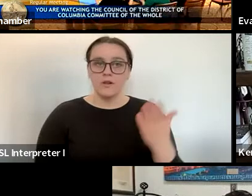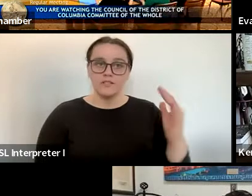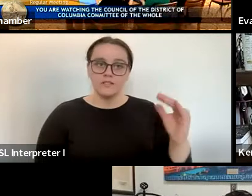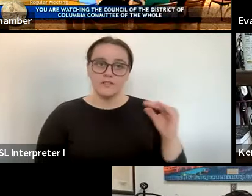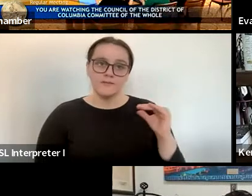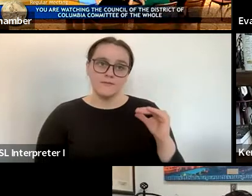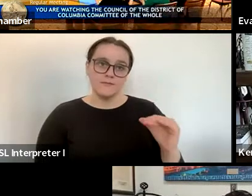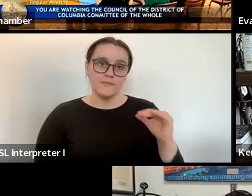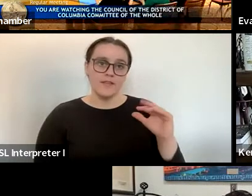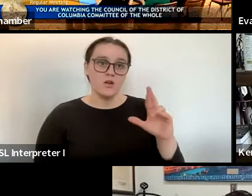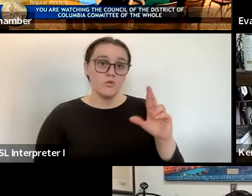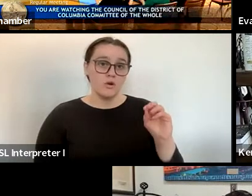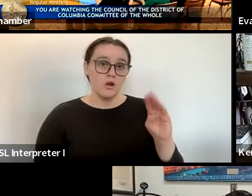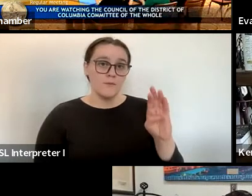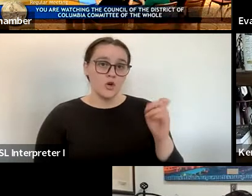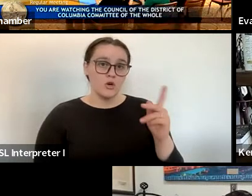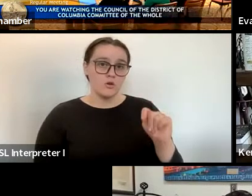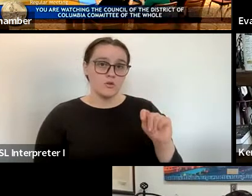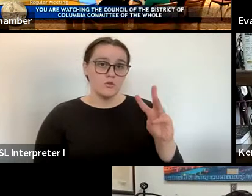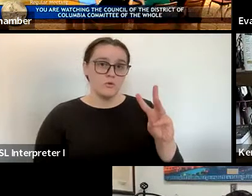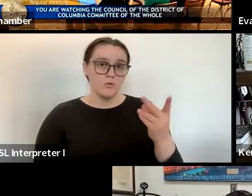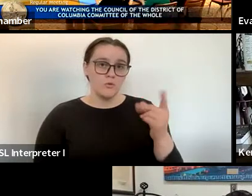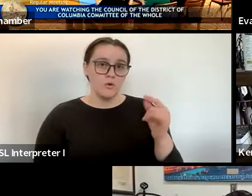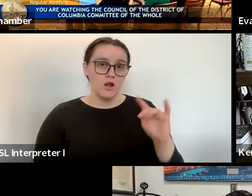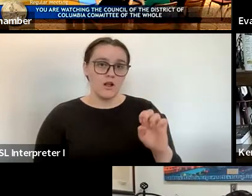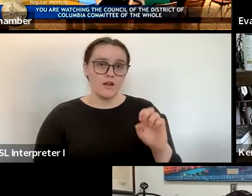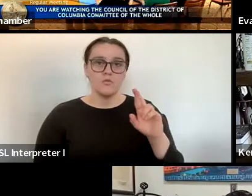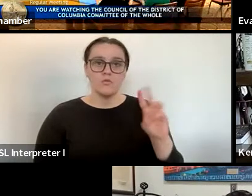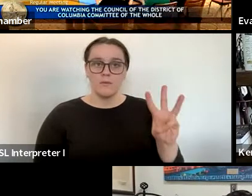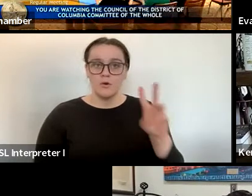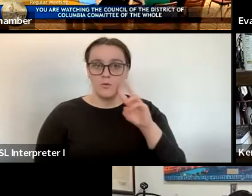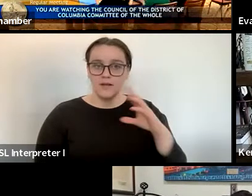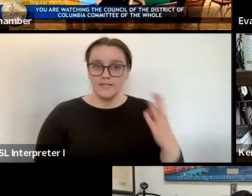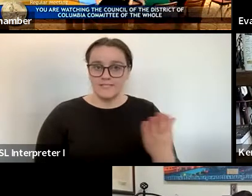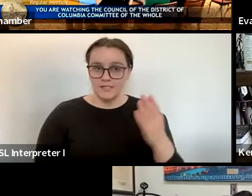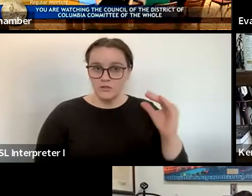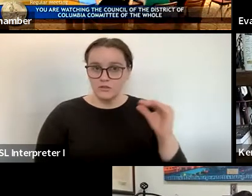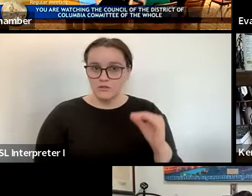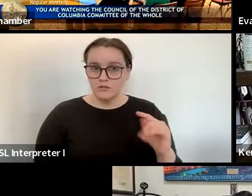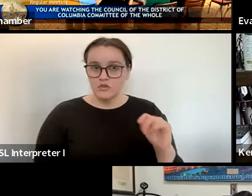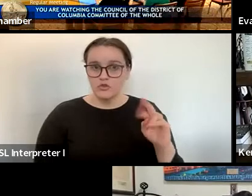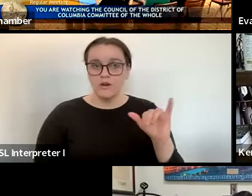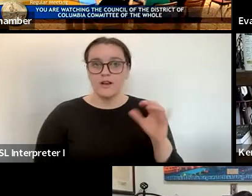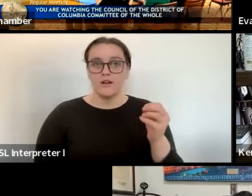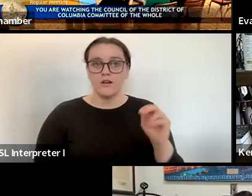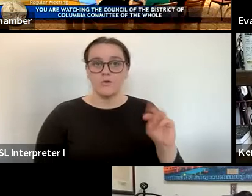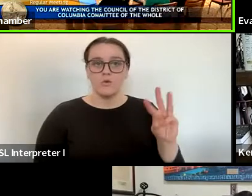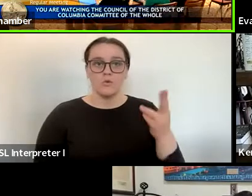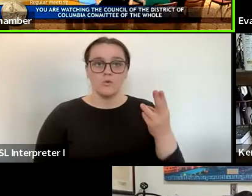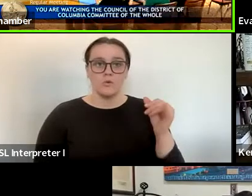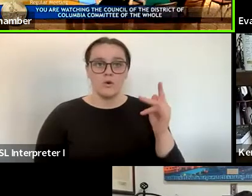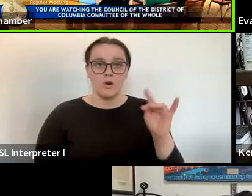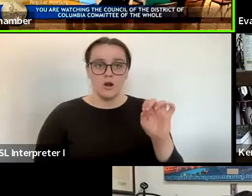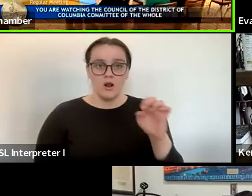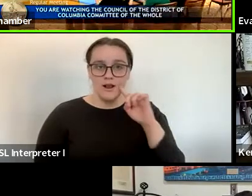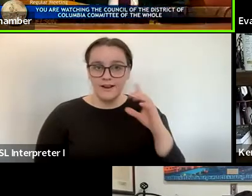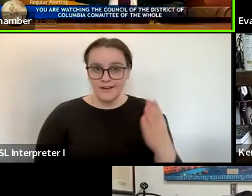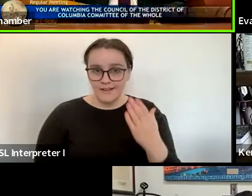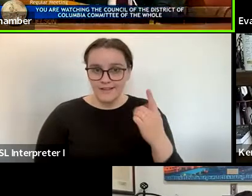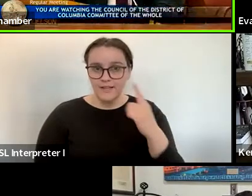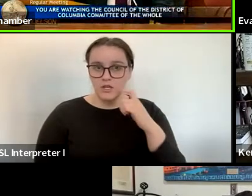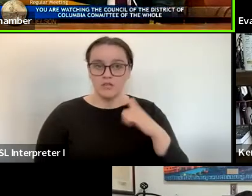Present. Councilmember Trayon White. Present. Mr. Chairman, you have a quorum. Thank you, Mr. Cash.